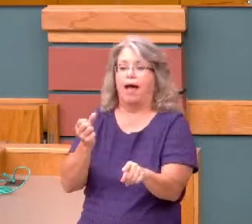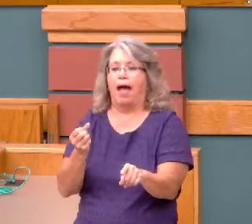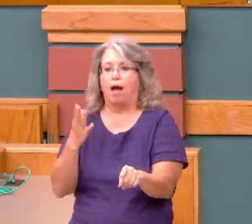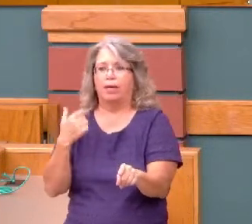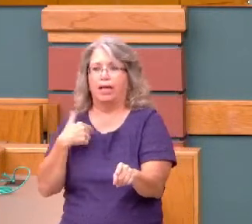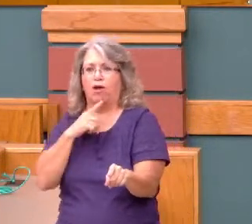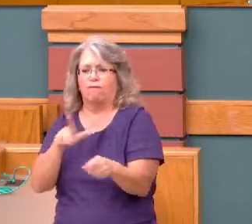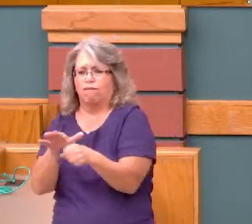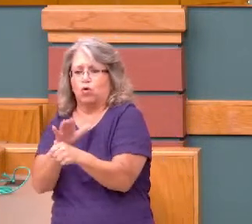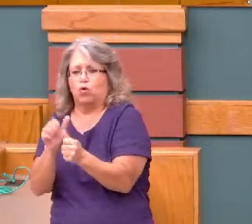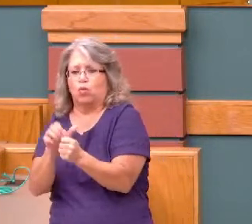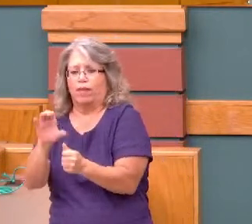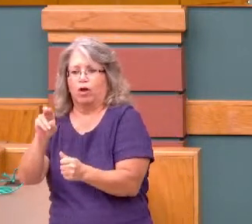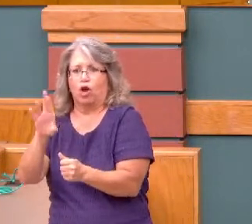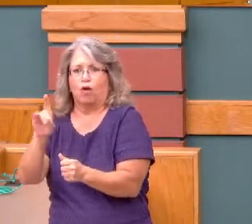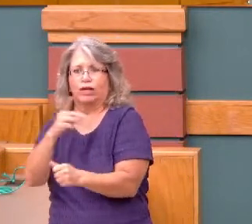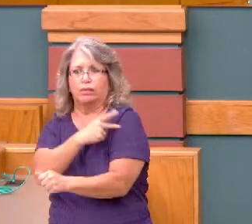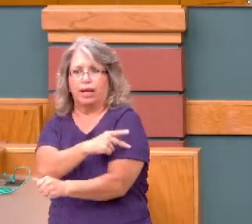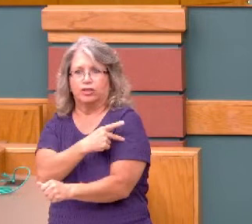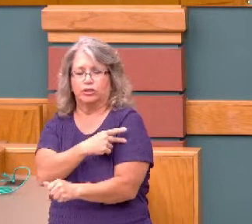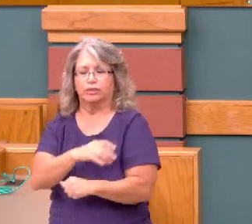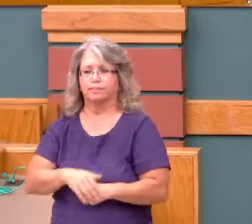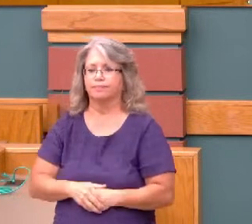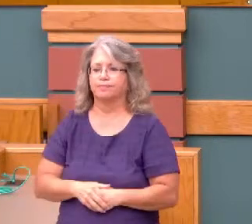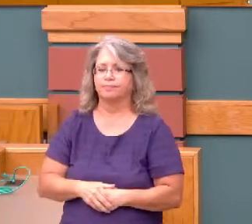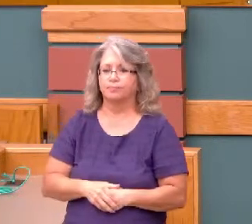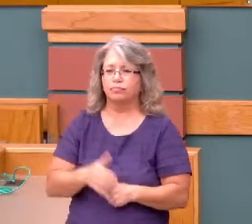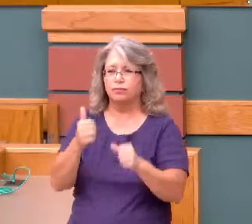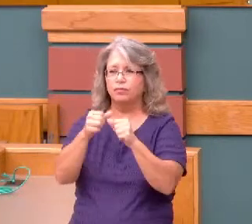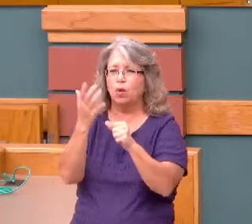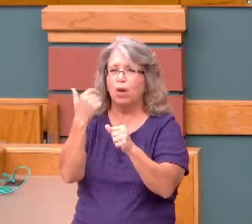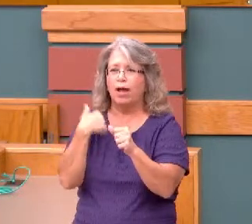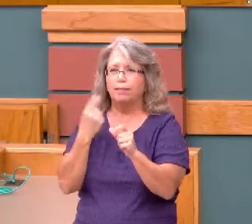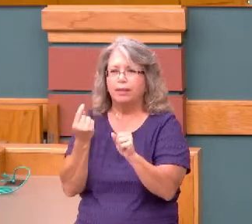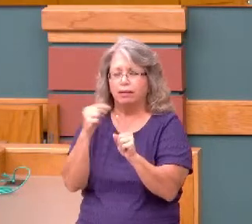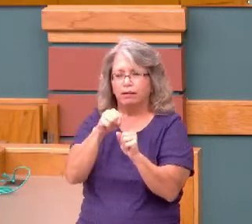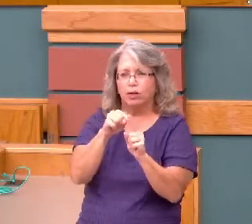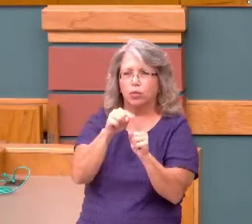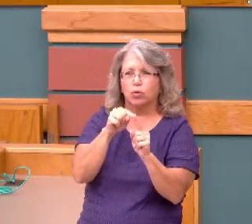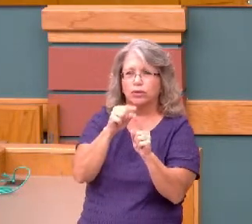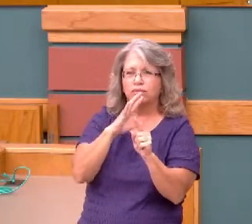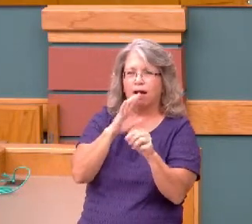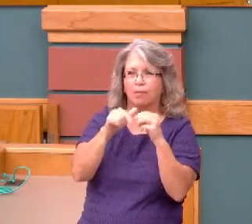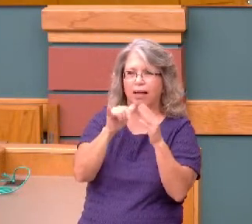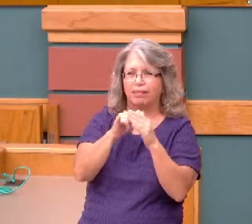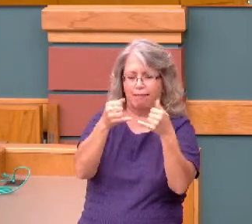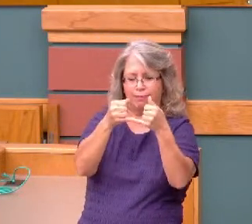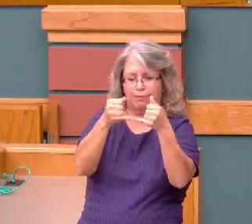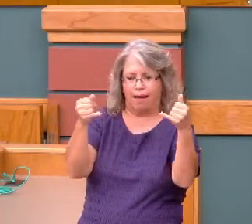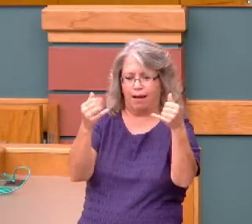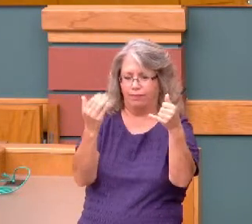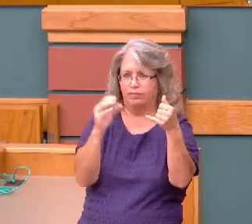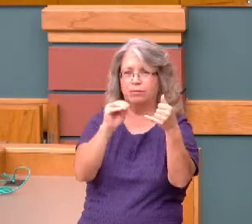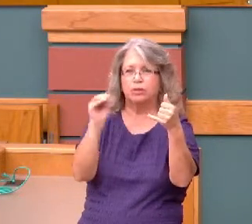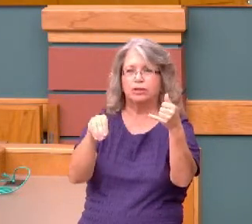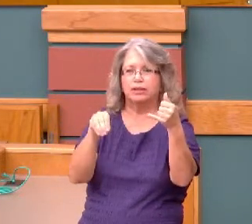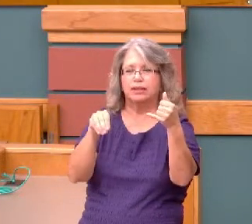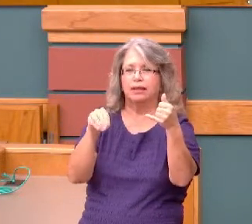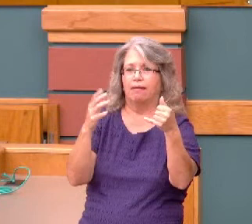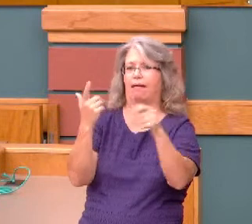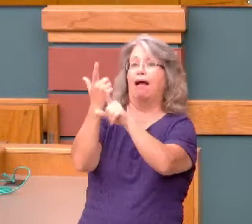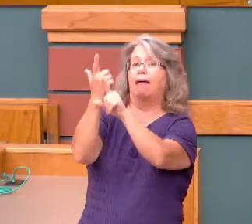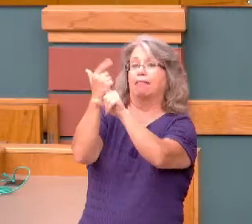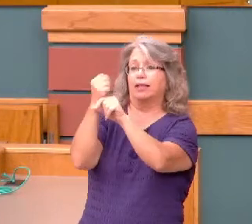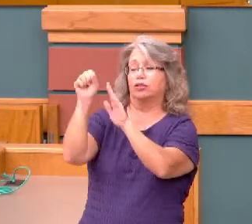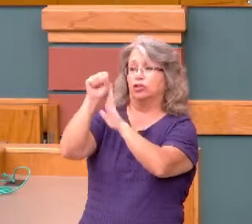I always going back to this line, this graphic? Well, because last year the state of Texas basically gave us this line and said,